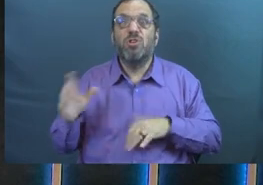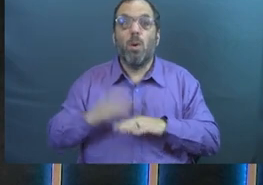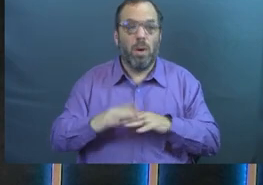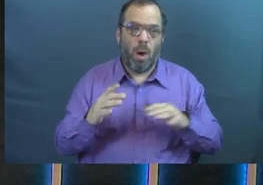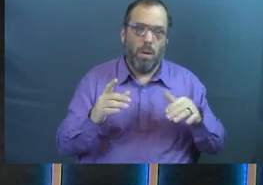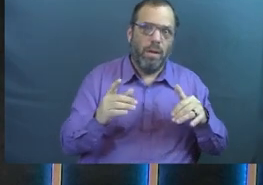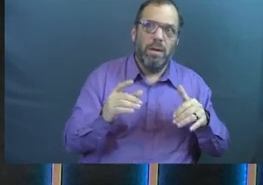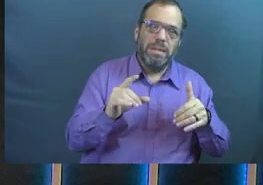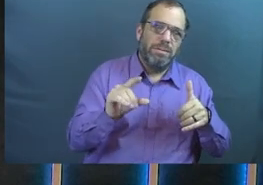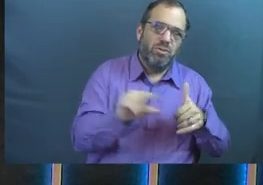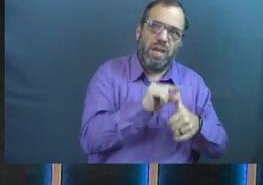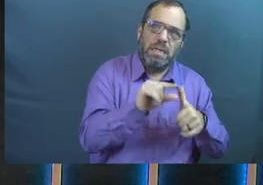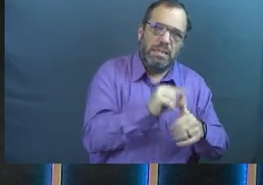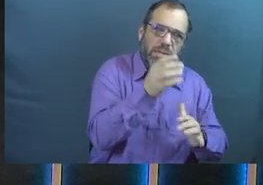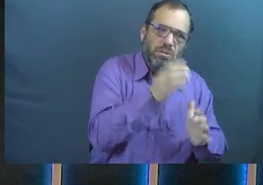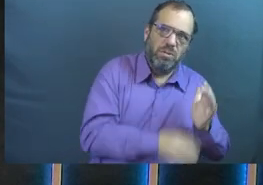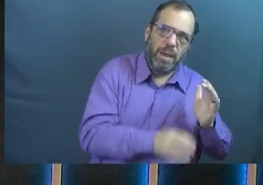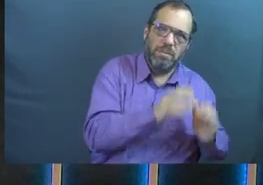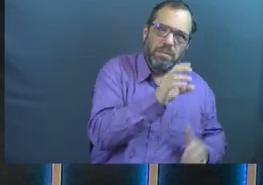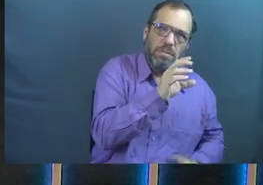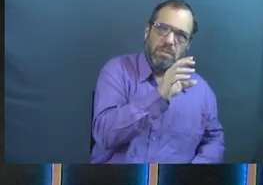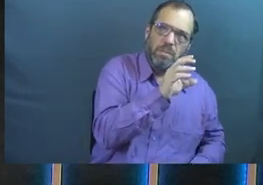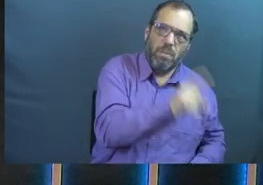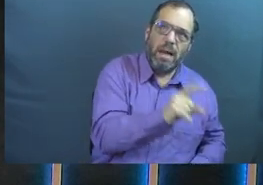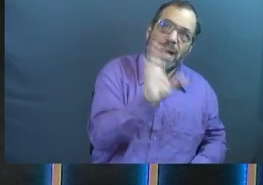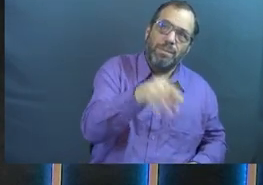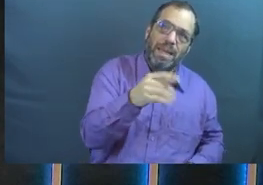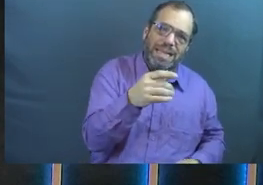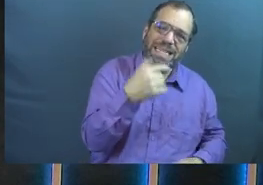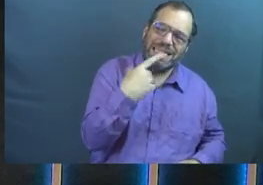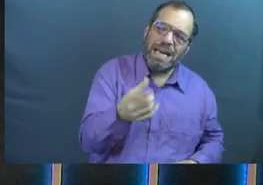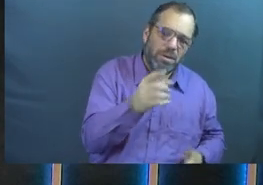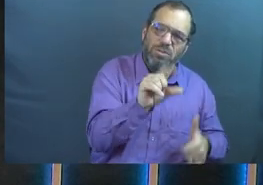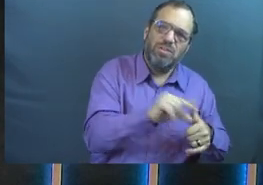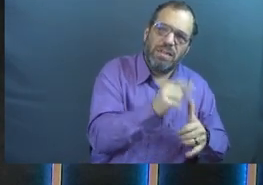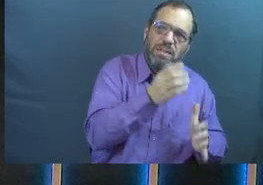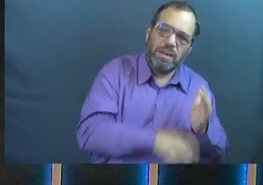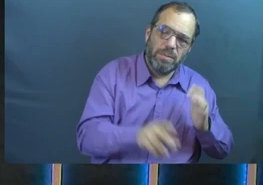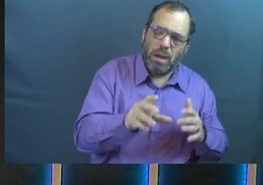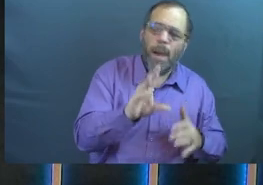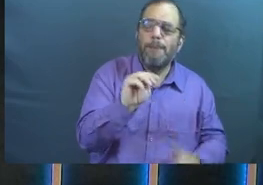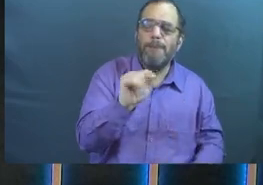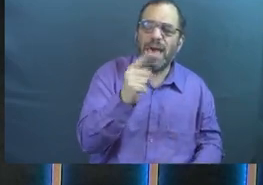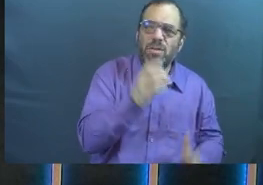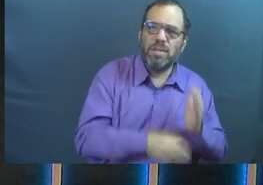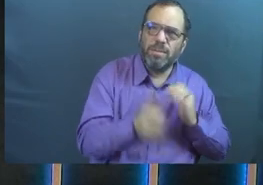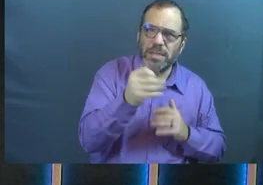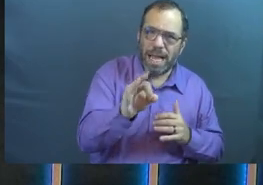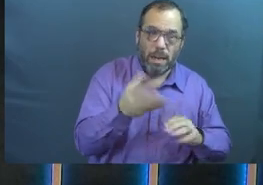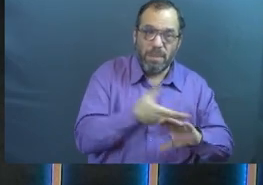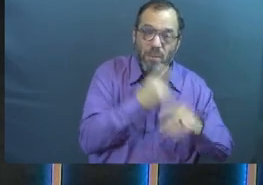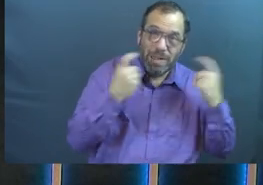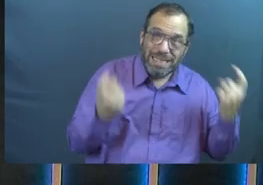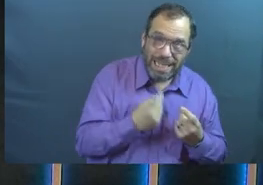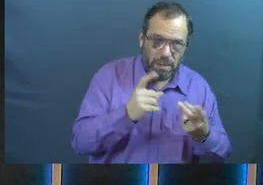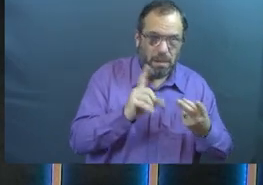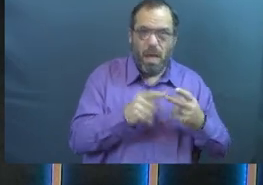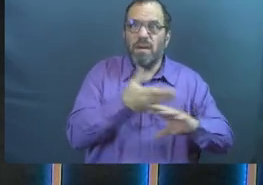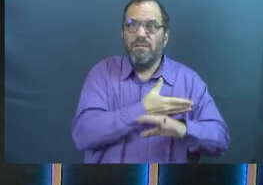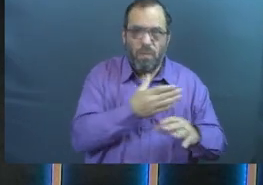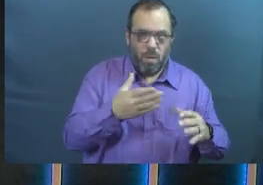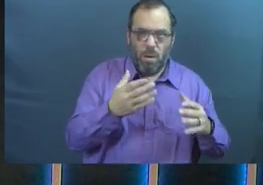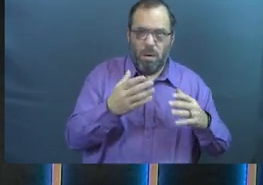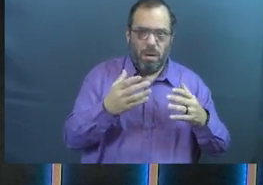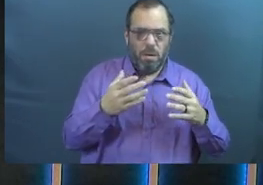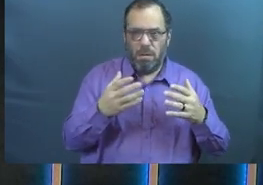to God's original design for marriage. And this is what he's saying to us. He's saying, at the beginning, before sin, before the fall,